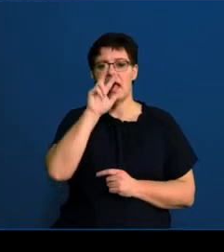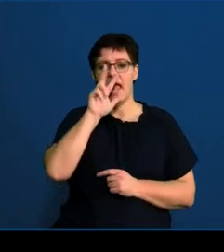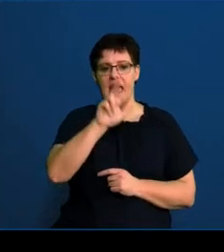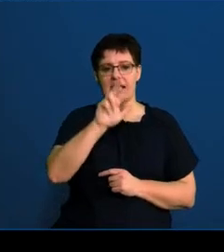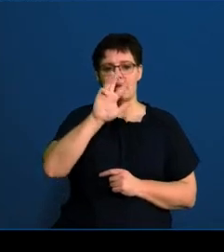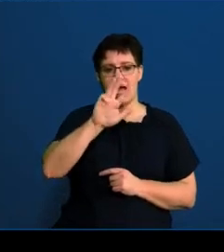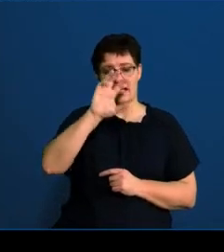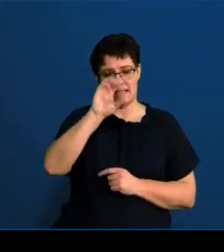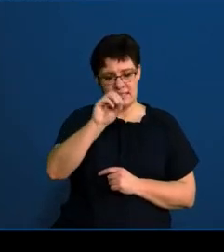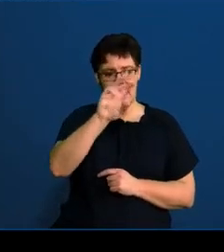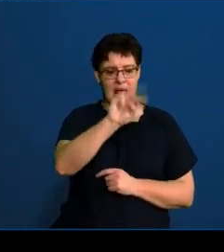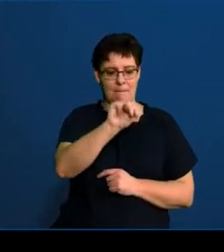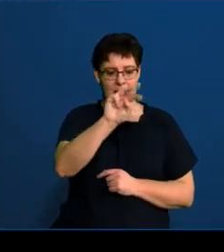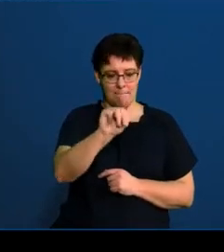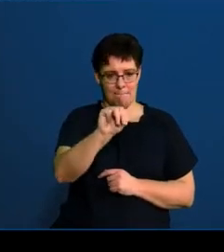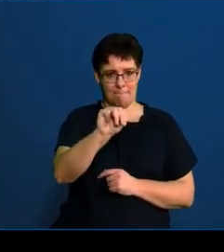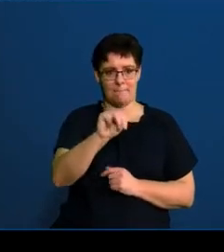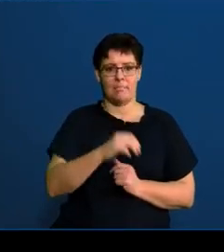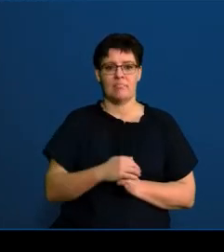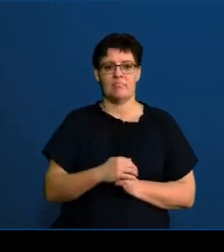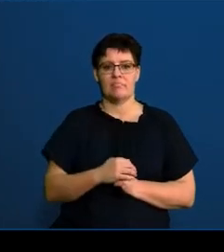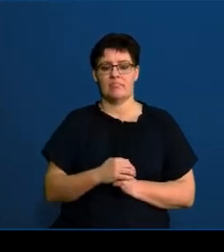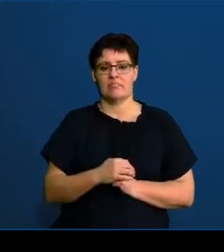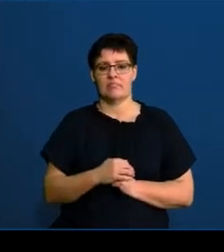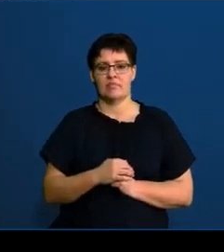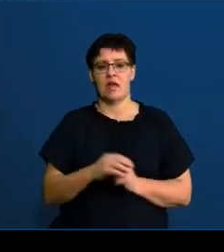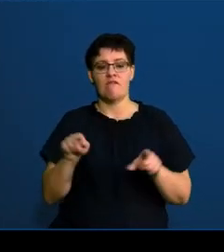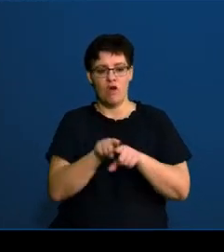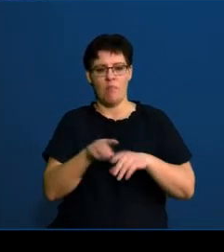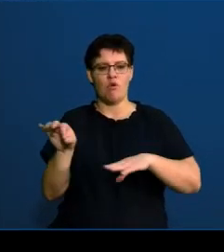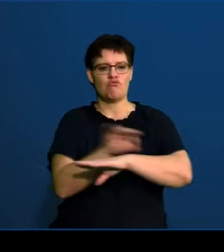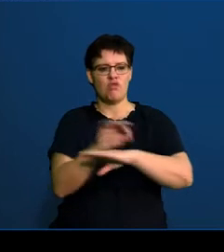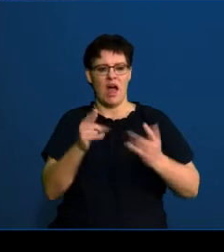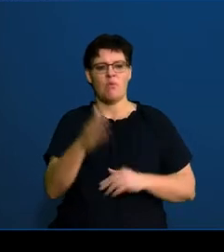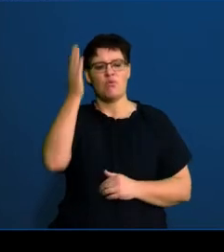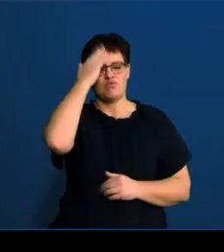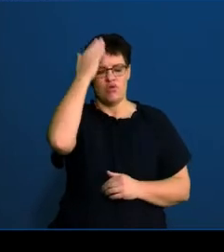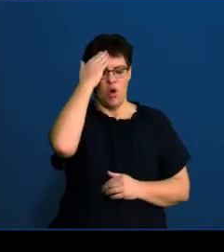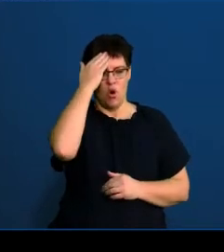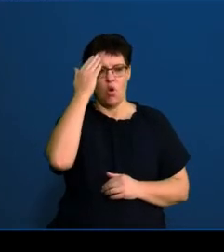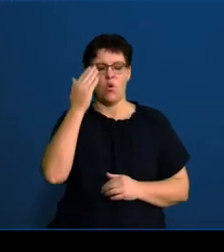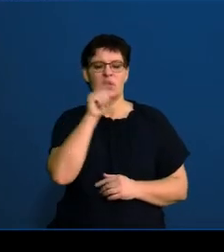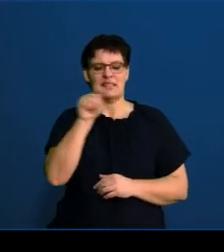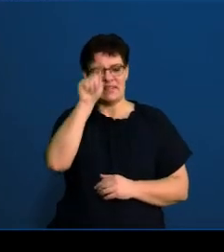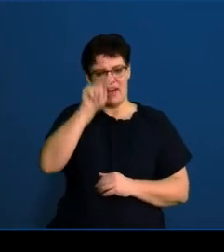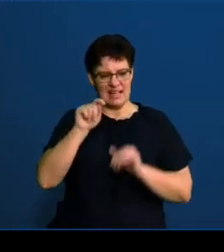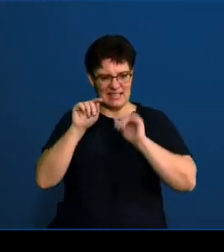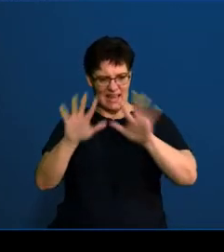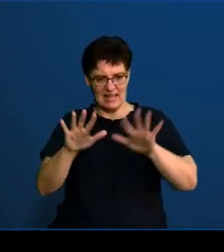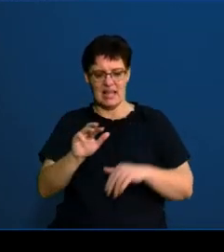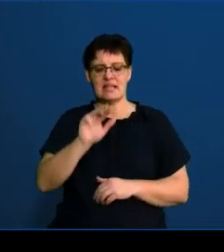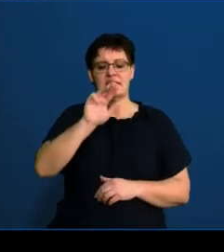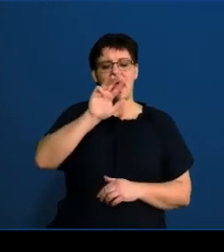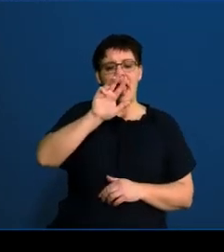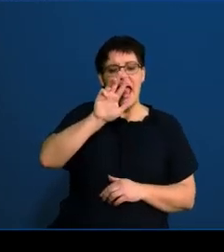890 millimeters. And again, also from your ruler, we know there's 10, we're dividing by 10, so that's 89, and